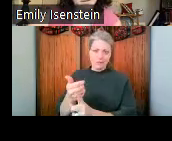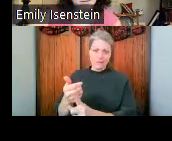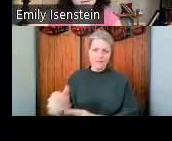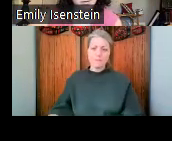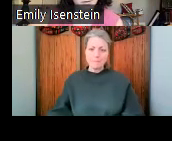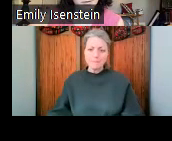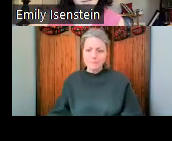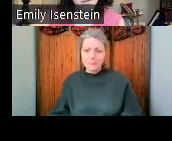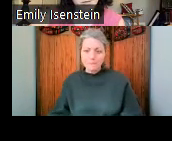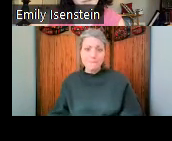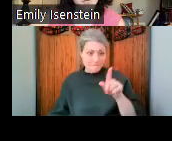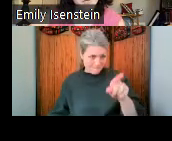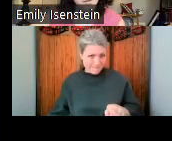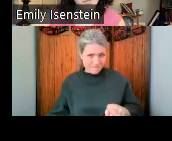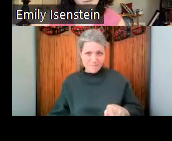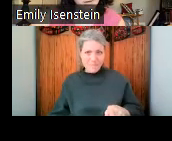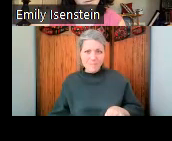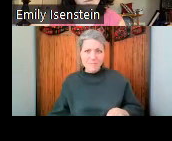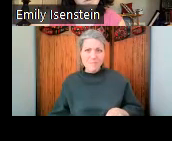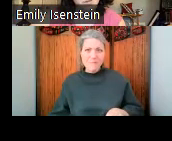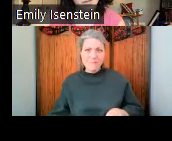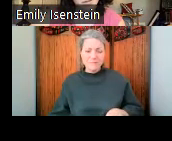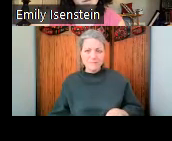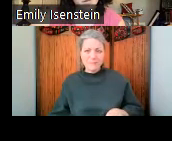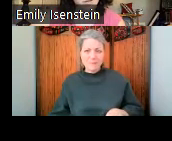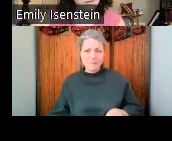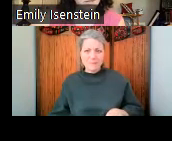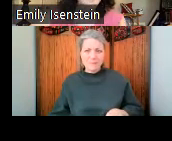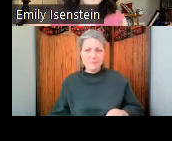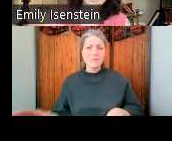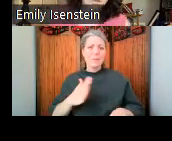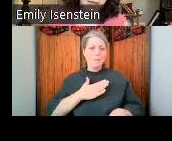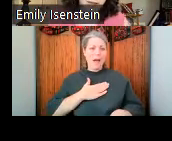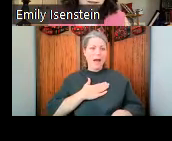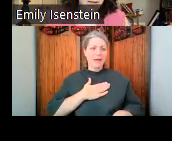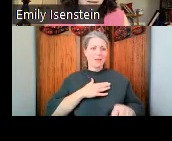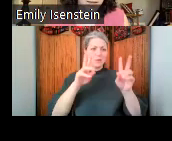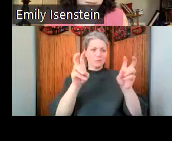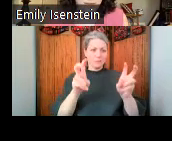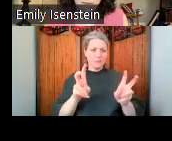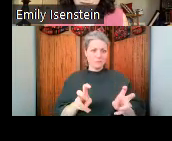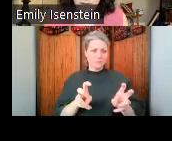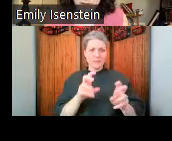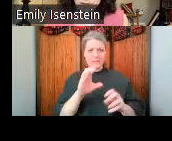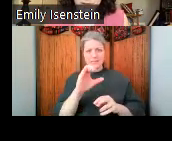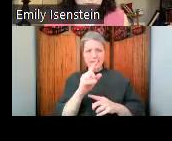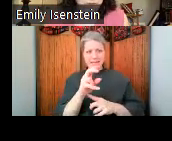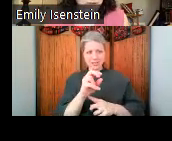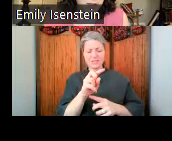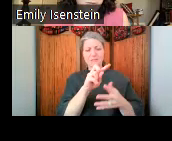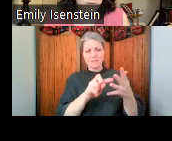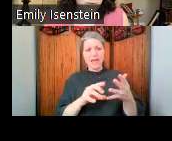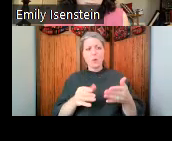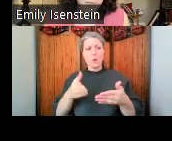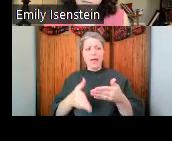So these are the citations of all the research that I talked about earlier. And just to end with a